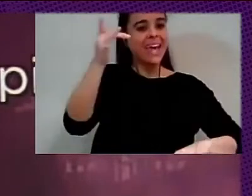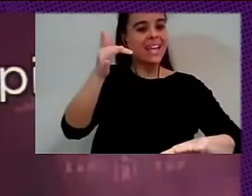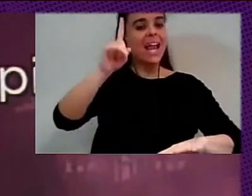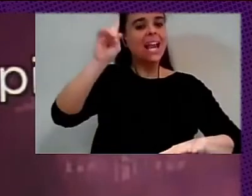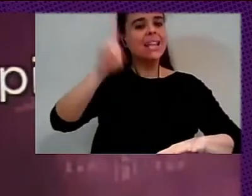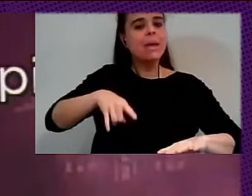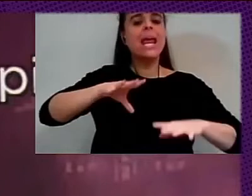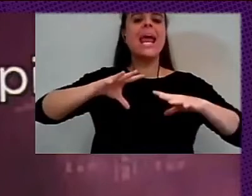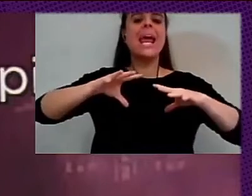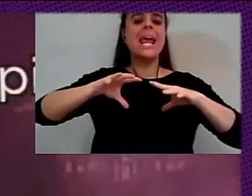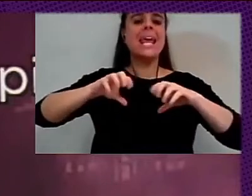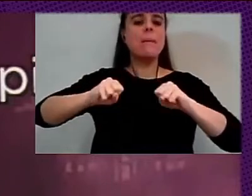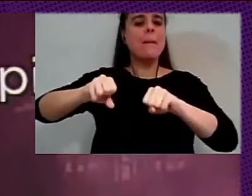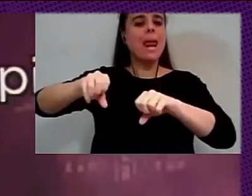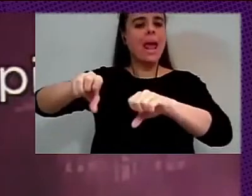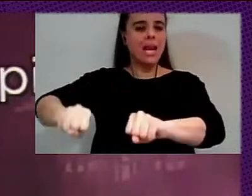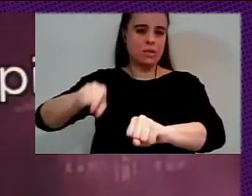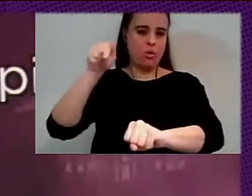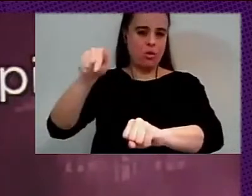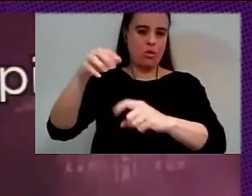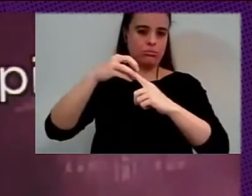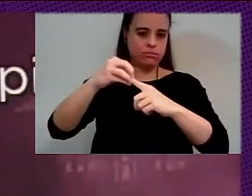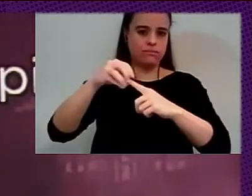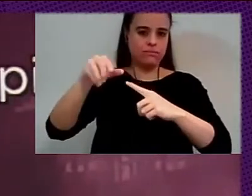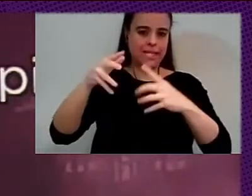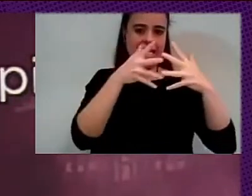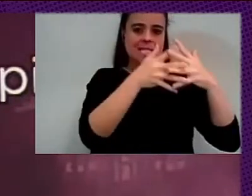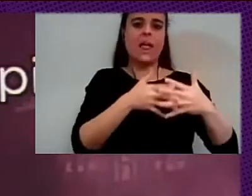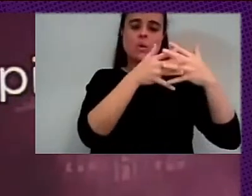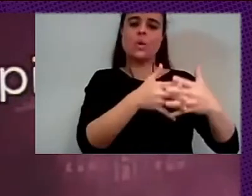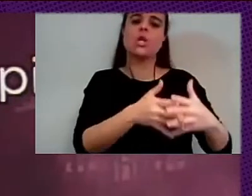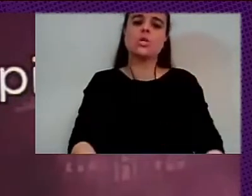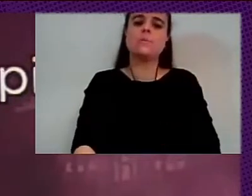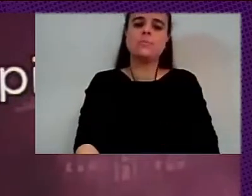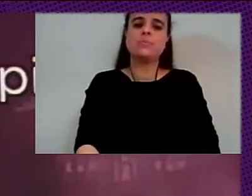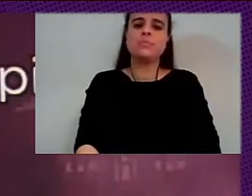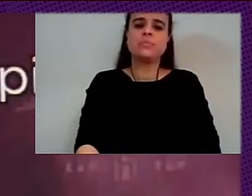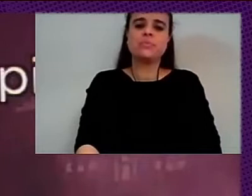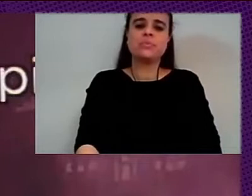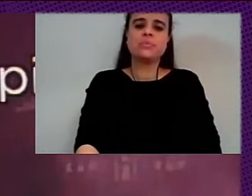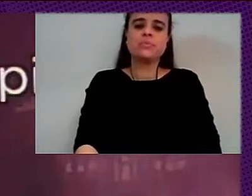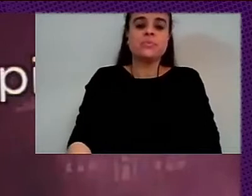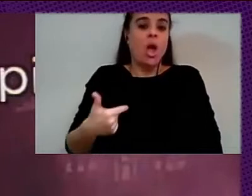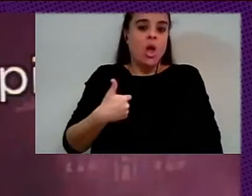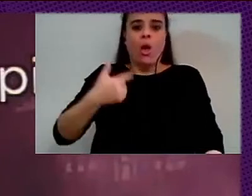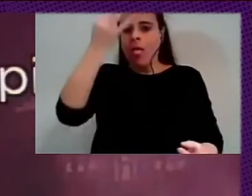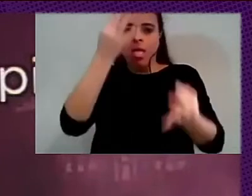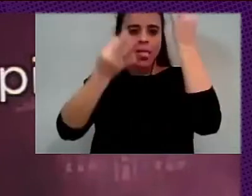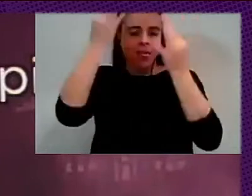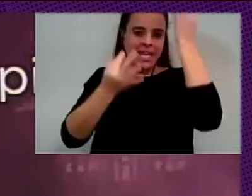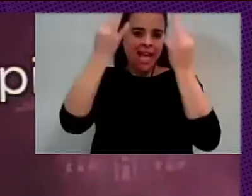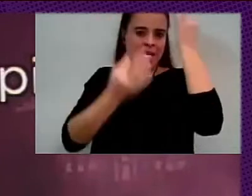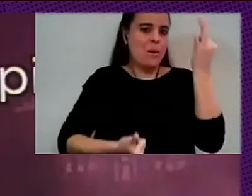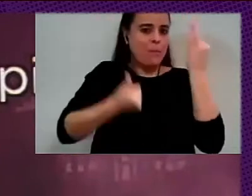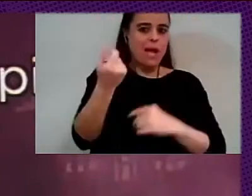I don't want to waste this also an opportunity of listening directly to from him, so the stage is yours,